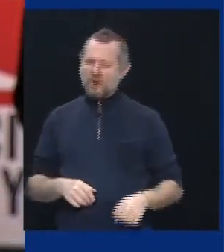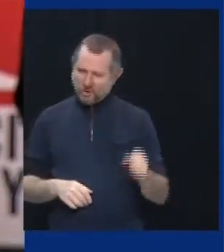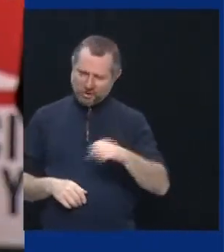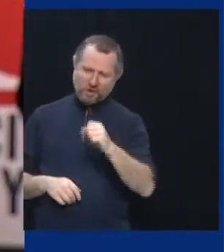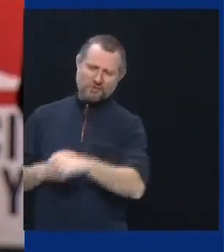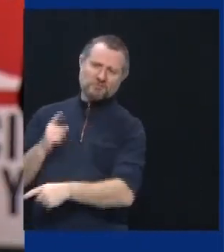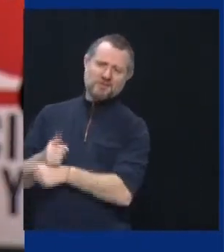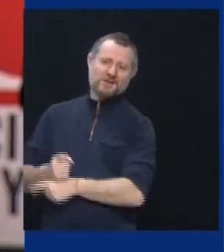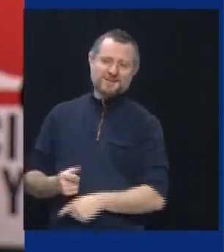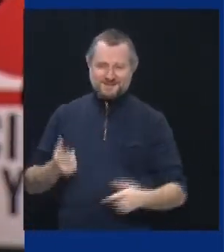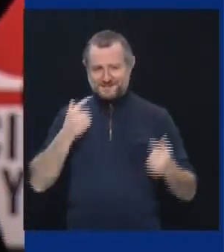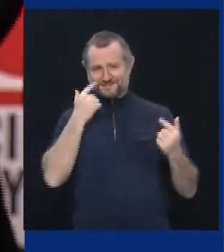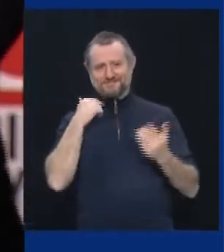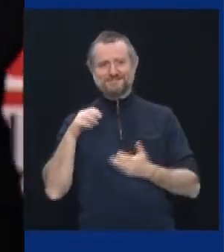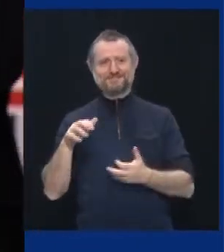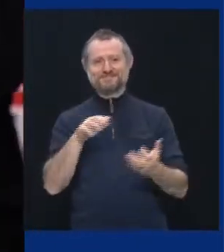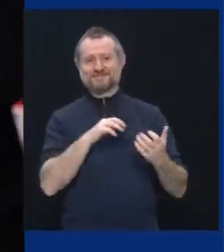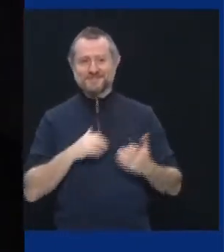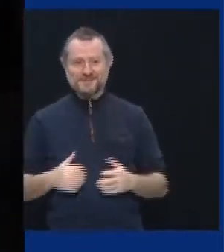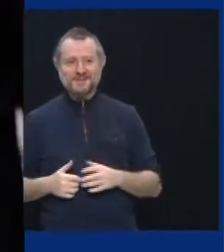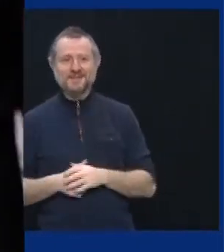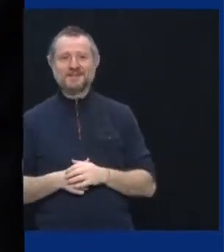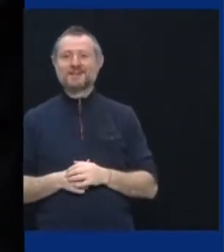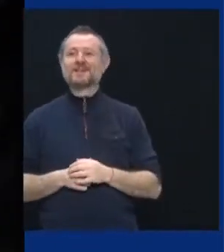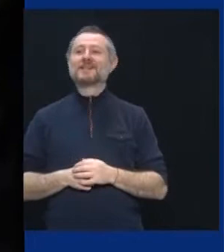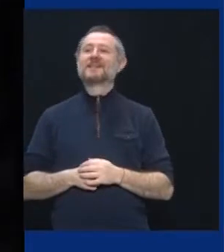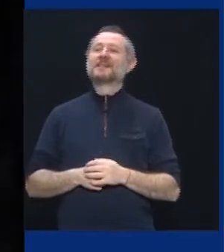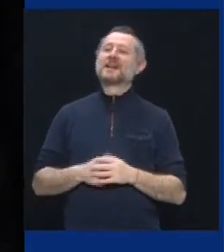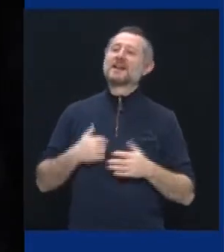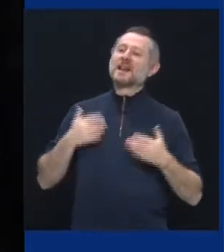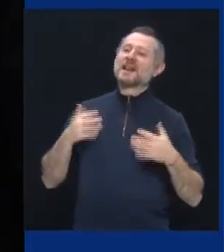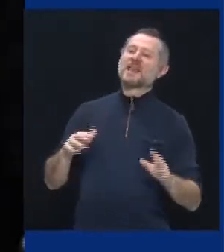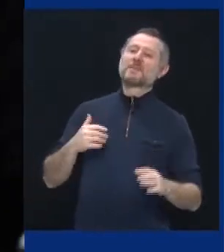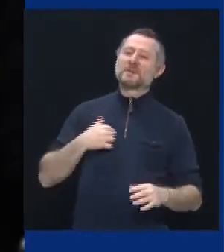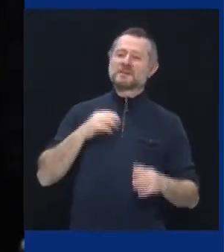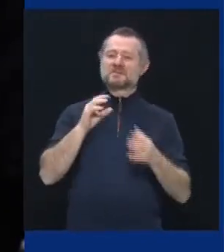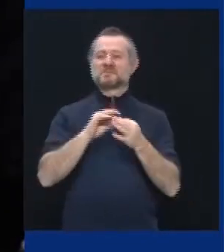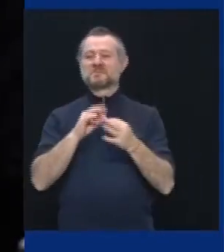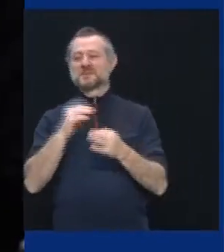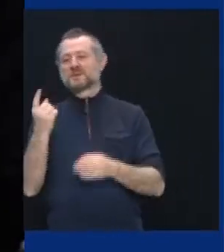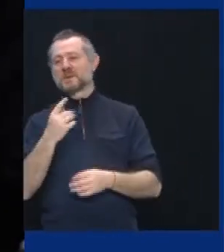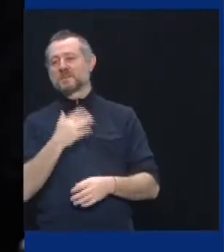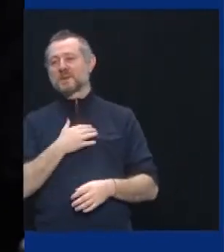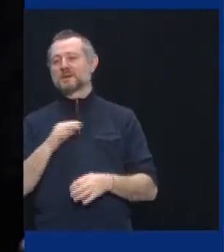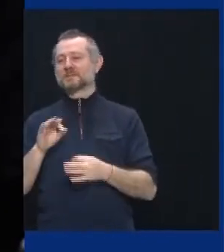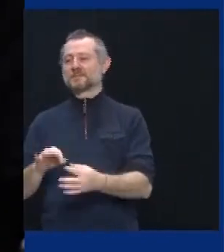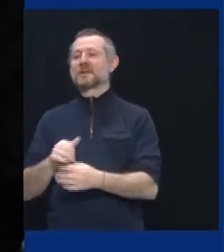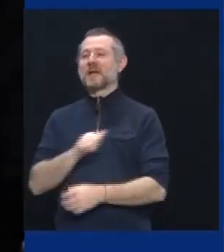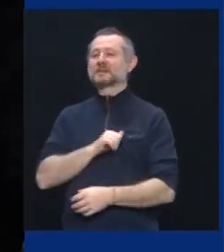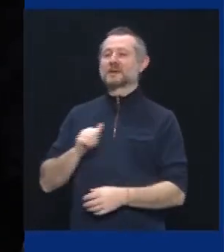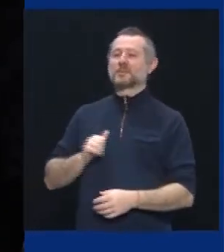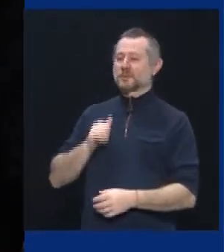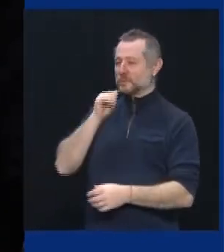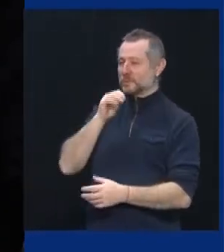That's correct. Uh-huh. Let me say a word about my assemblywoman and my